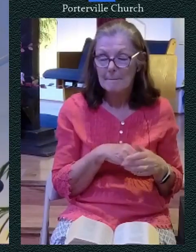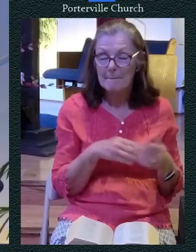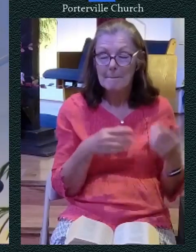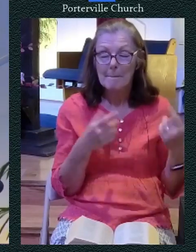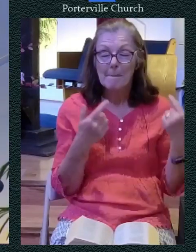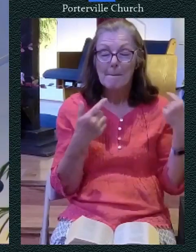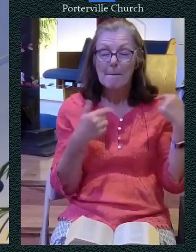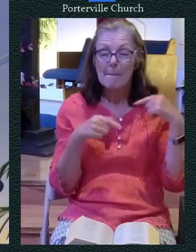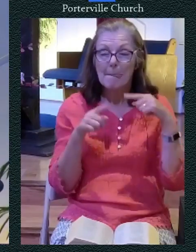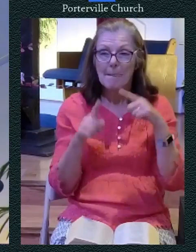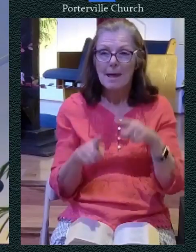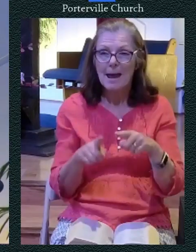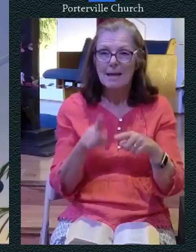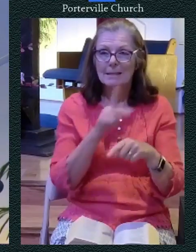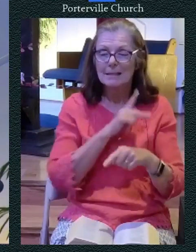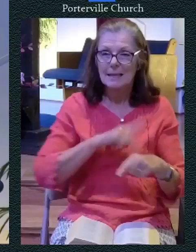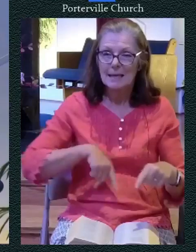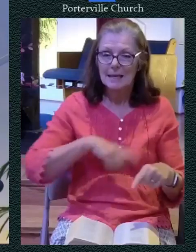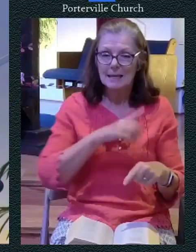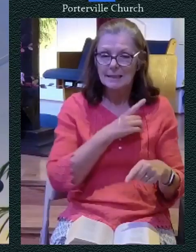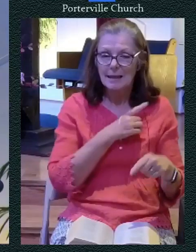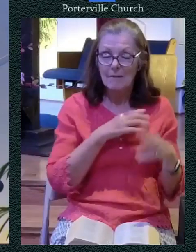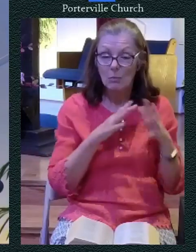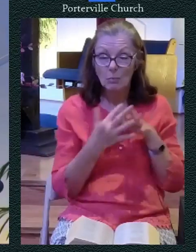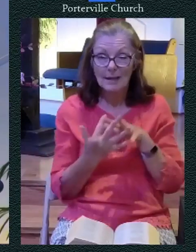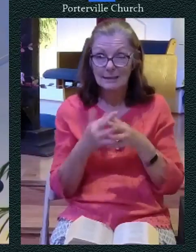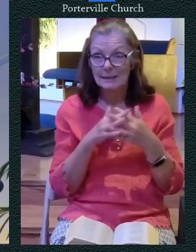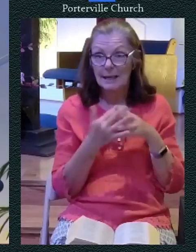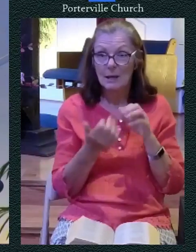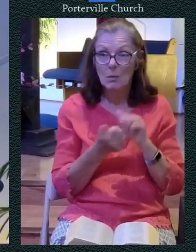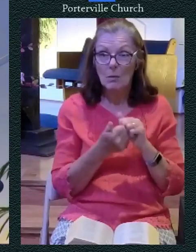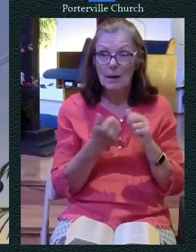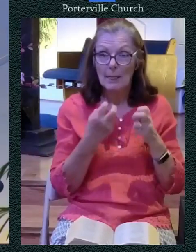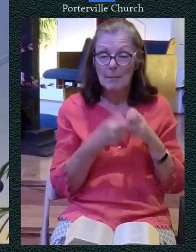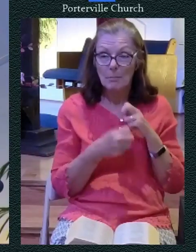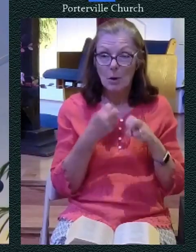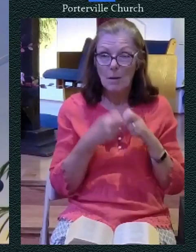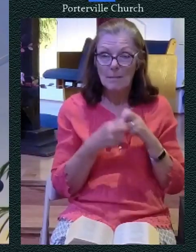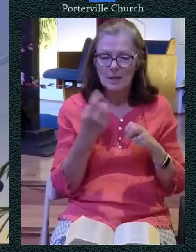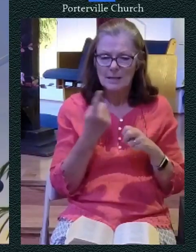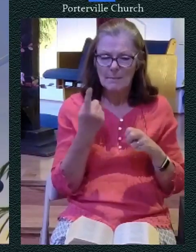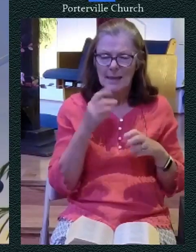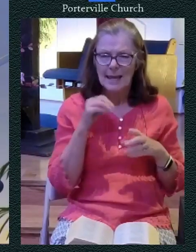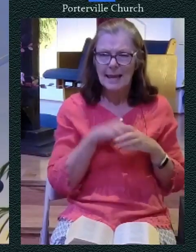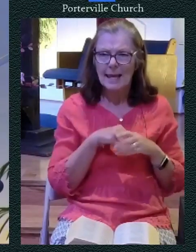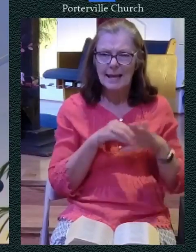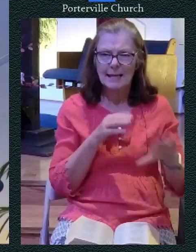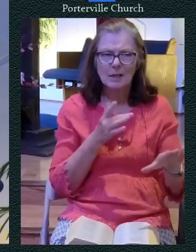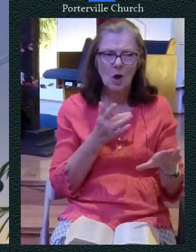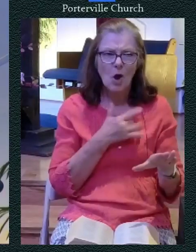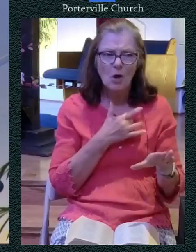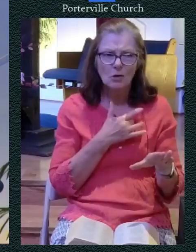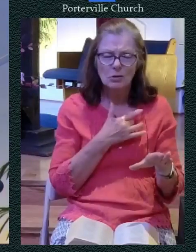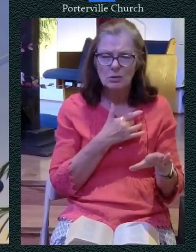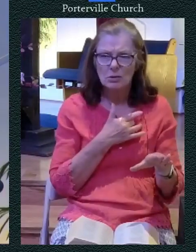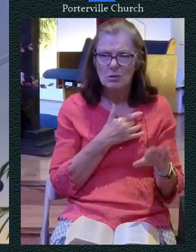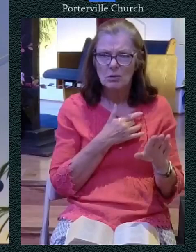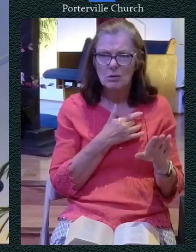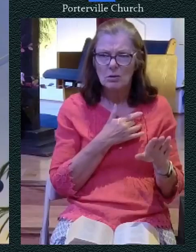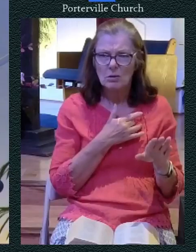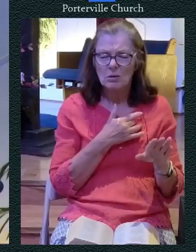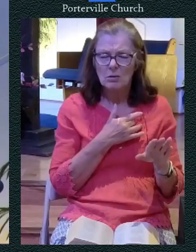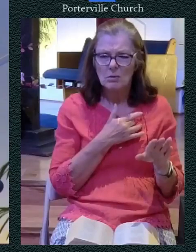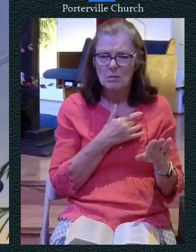trouble, he has come to see that there is something in him in his heart which